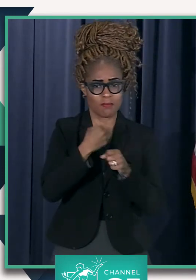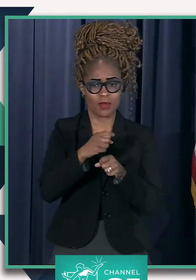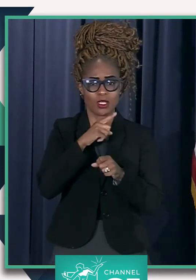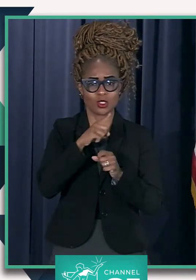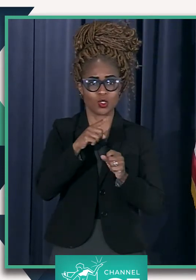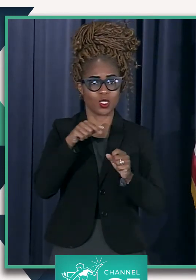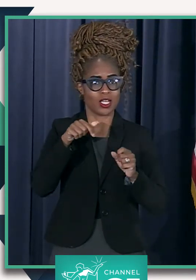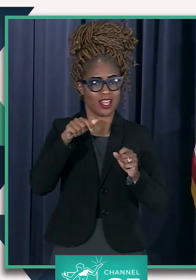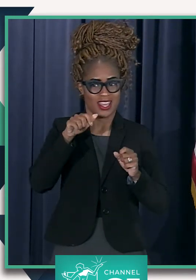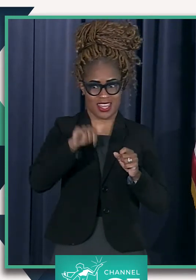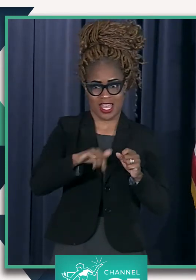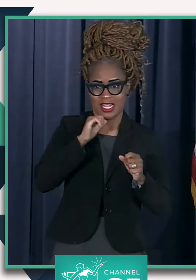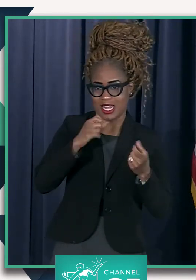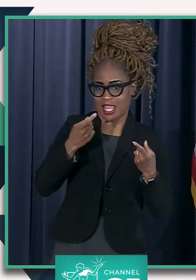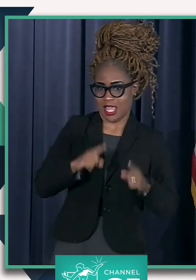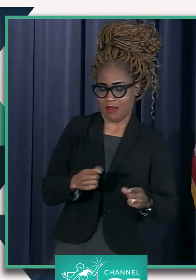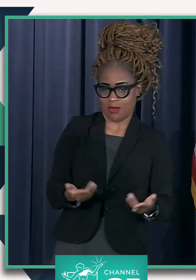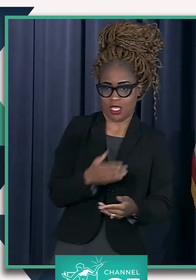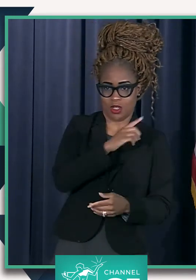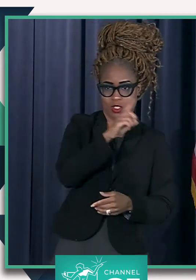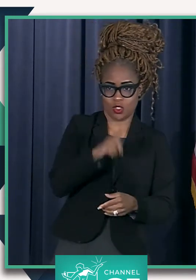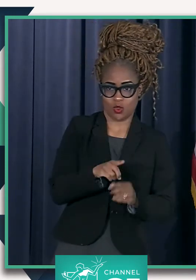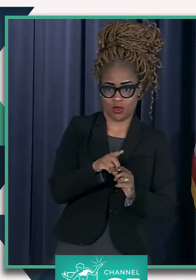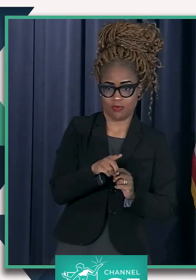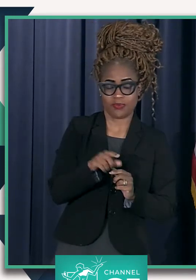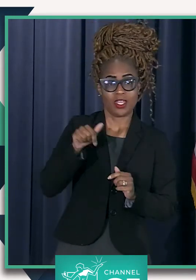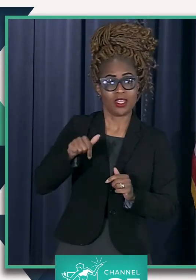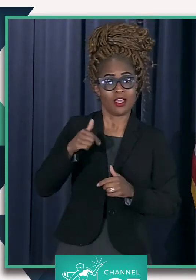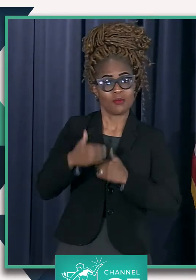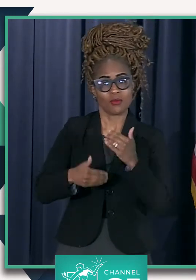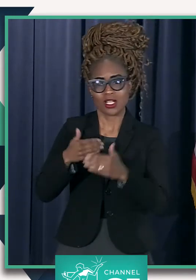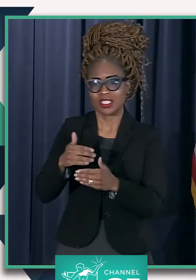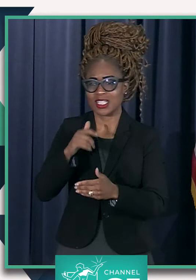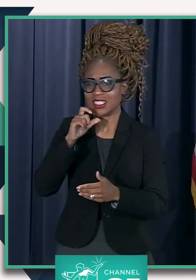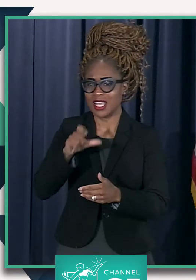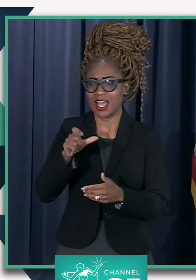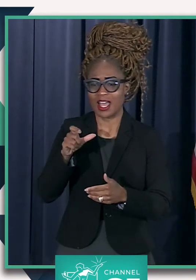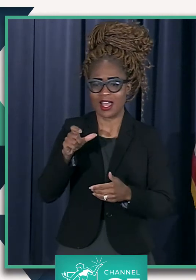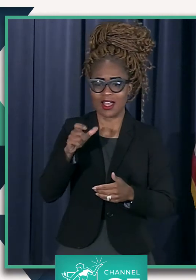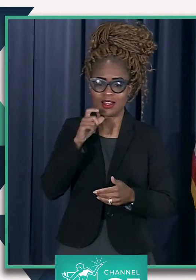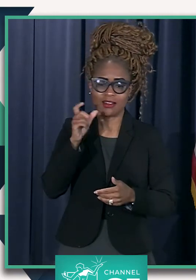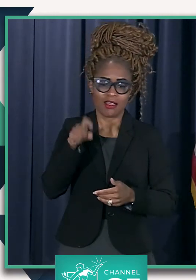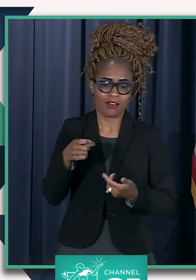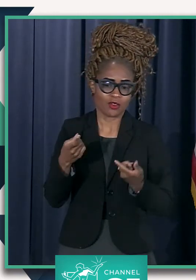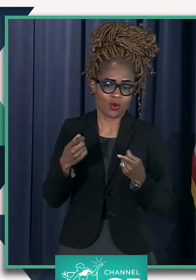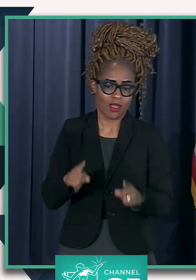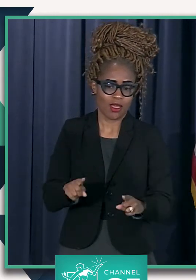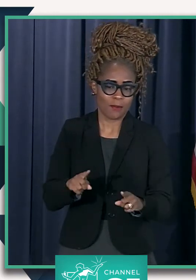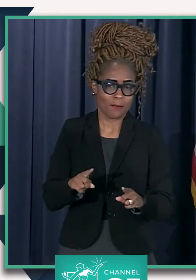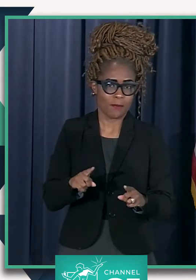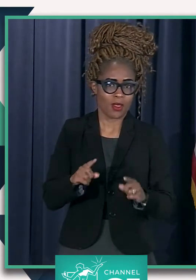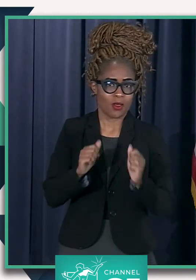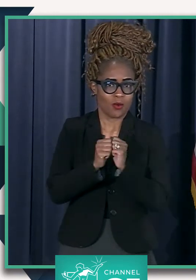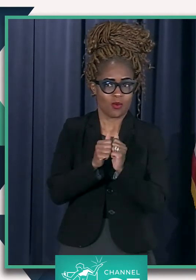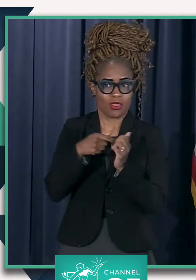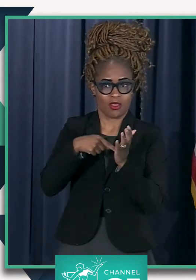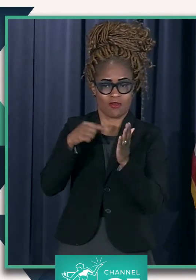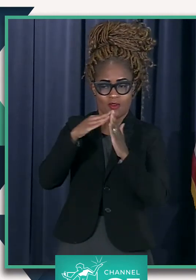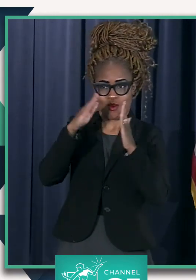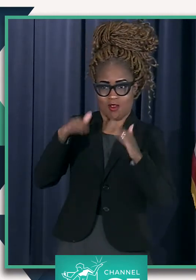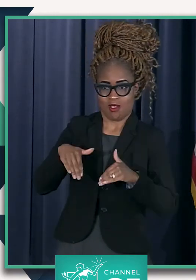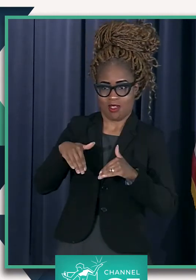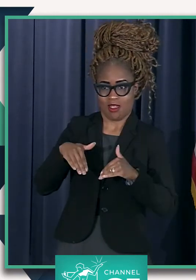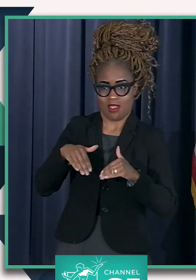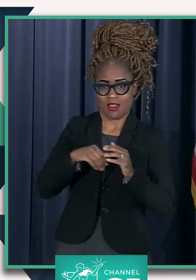future. This process does not have to be the way that our affordable housing and our legacy residents are